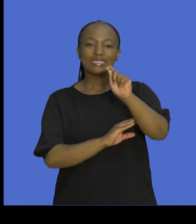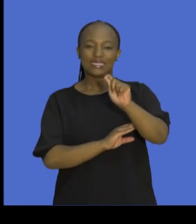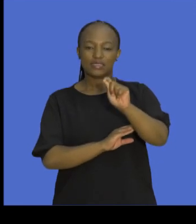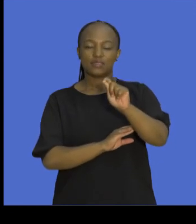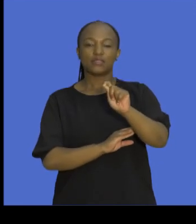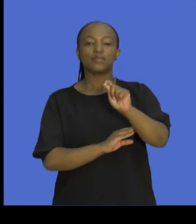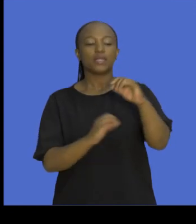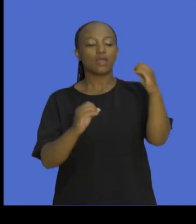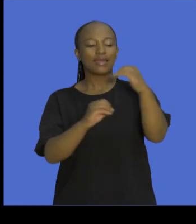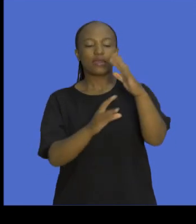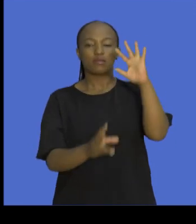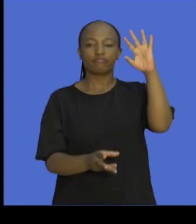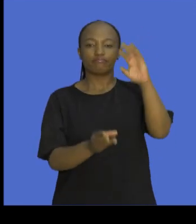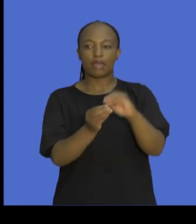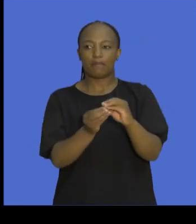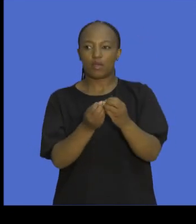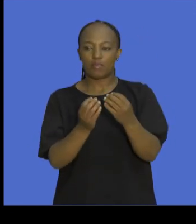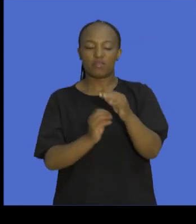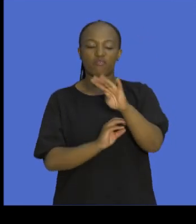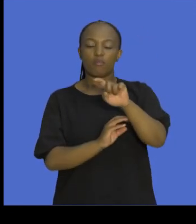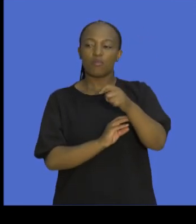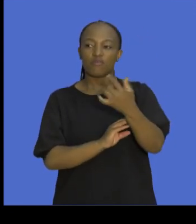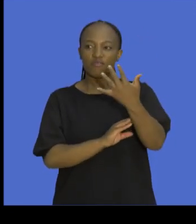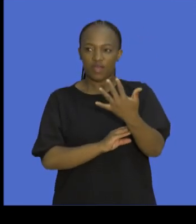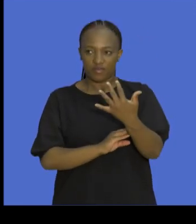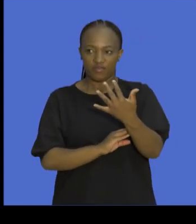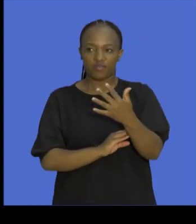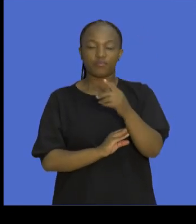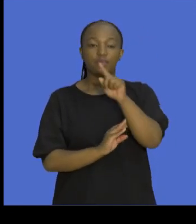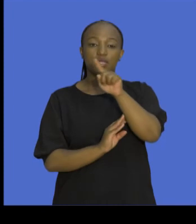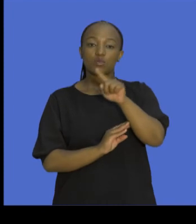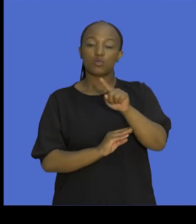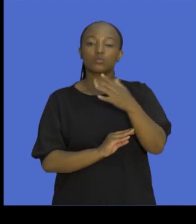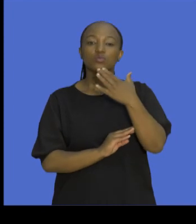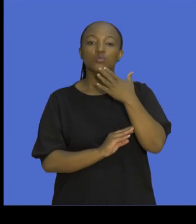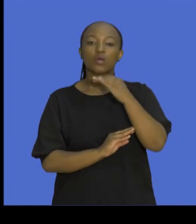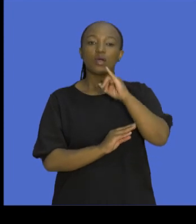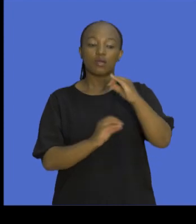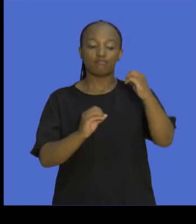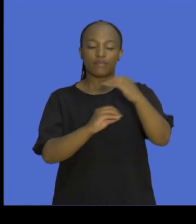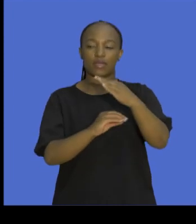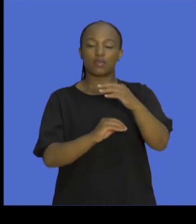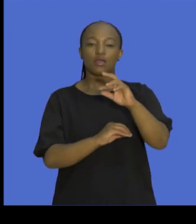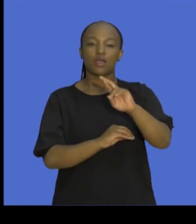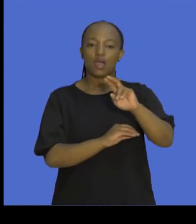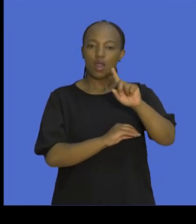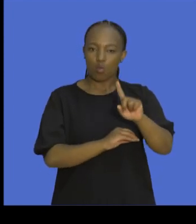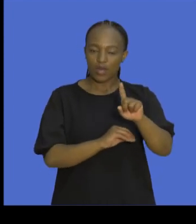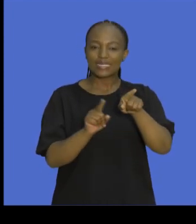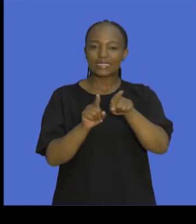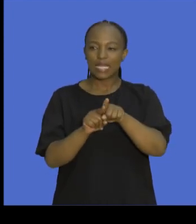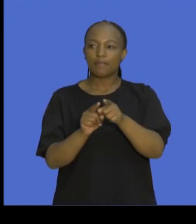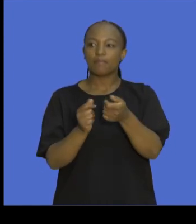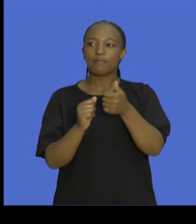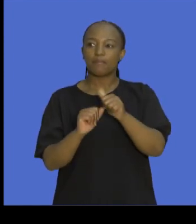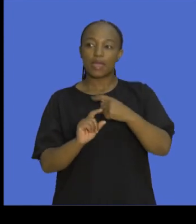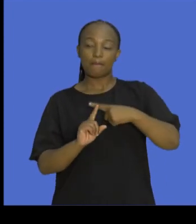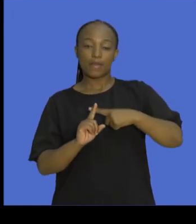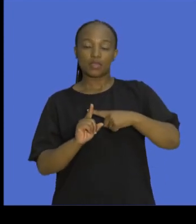amperes, is equals to the sum of the current through R1 plus the current